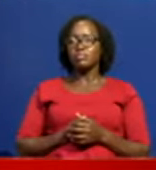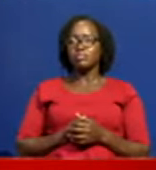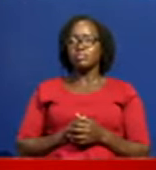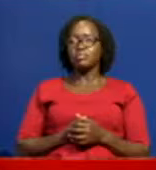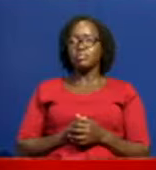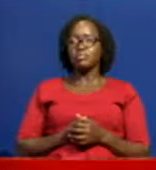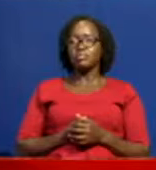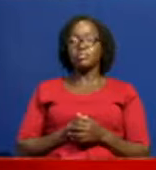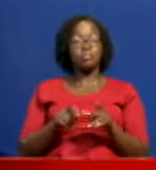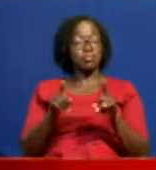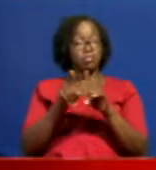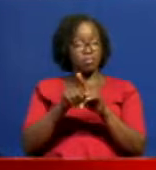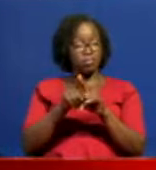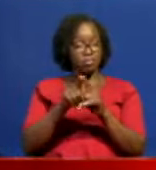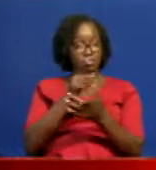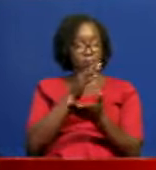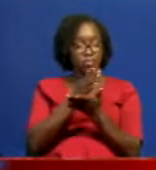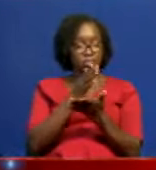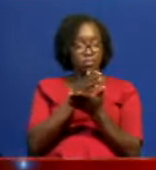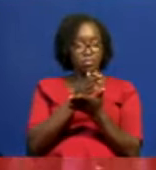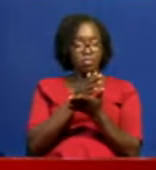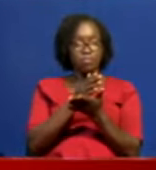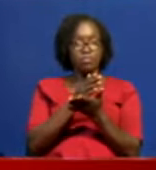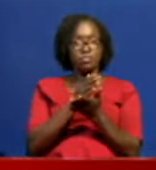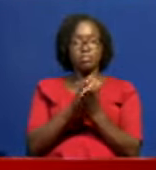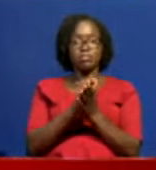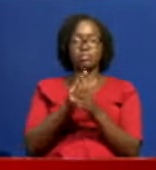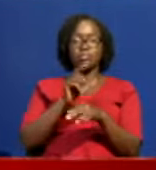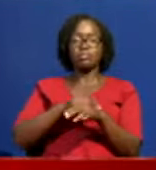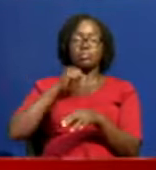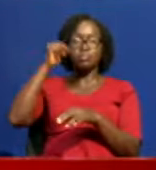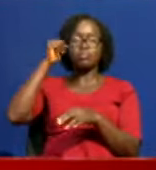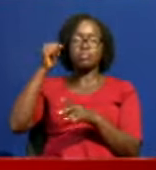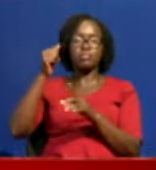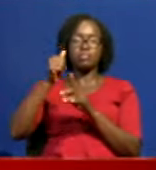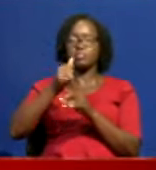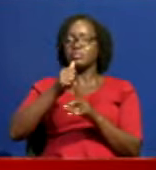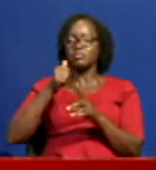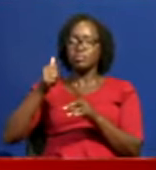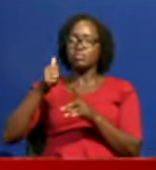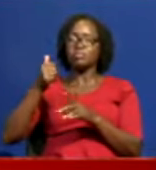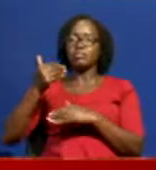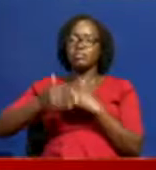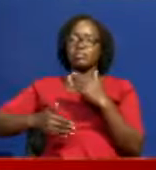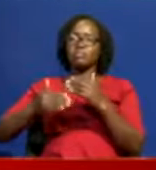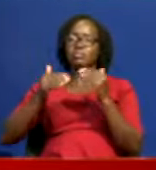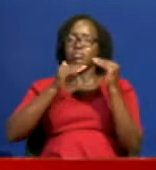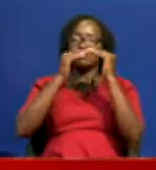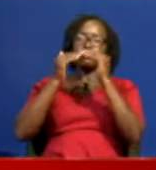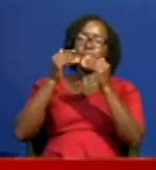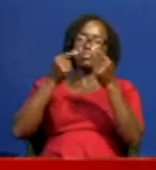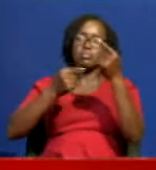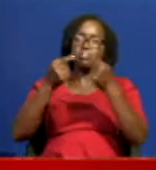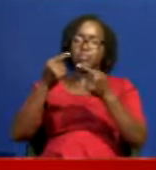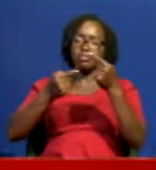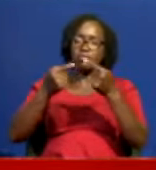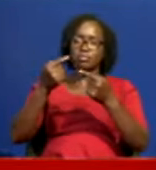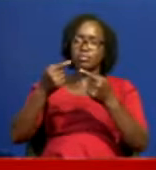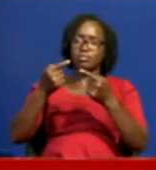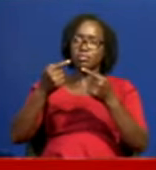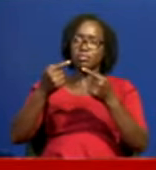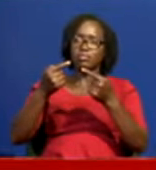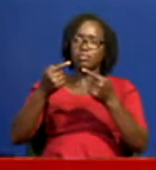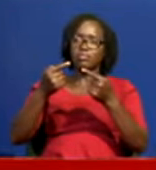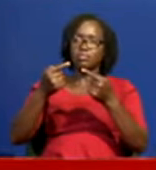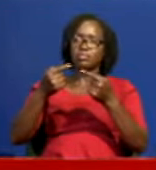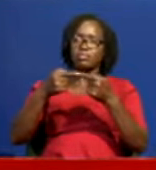It is also the case when a politician neglects the boundaries of democratic competition